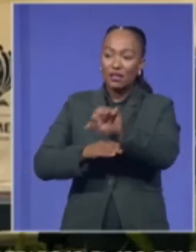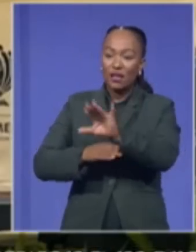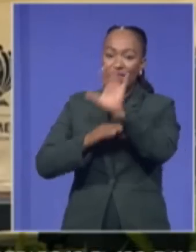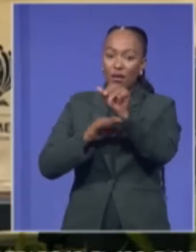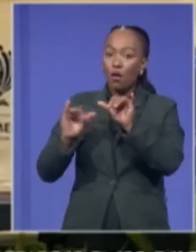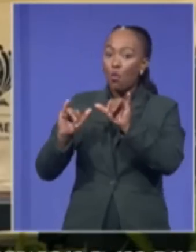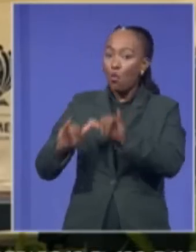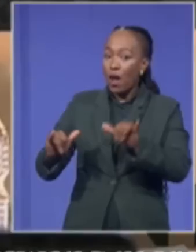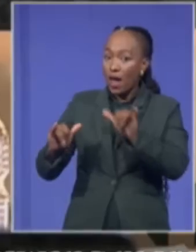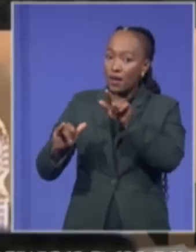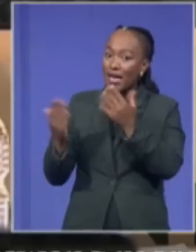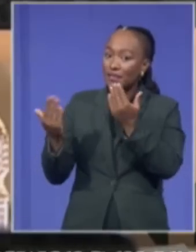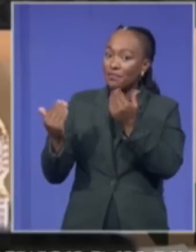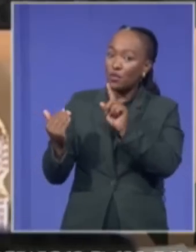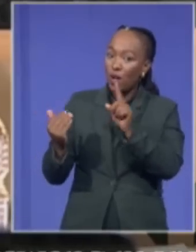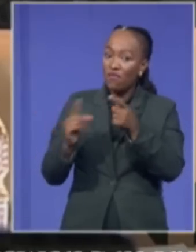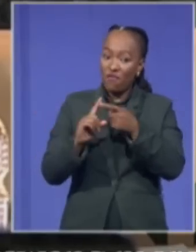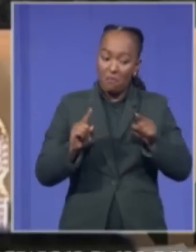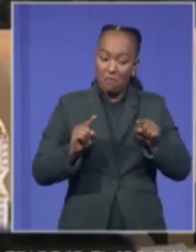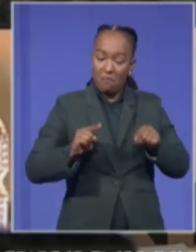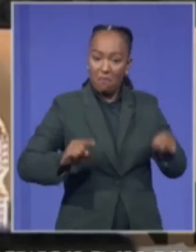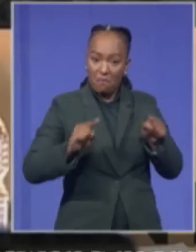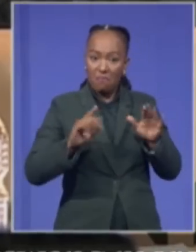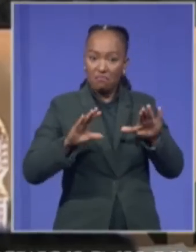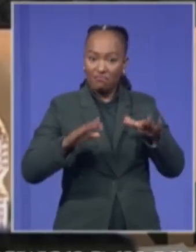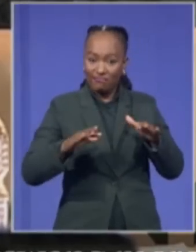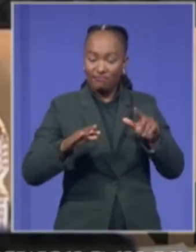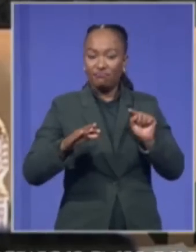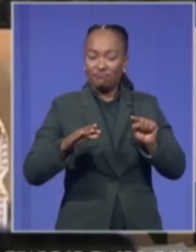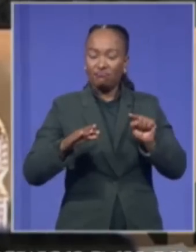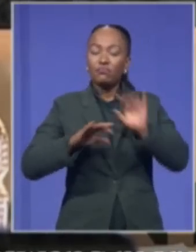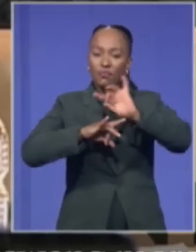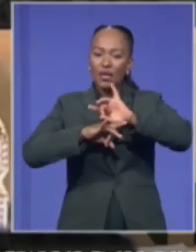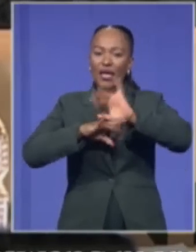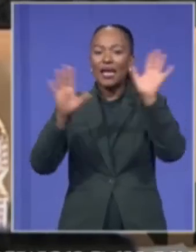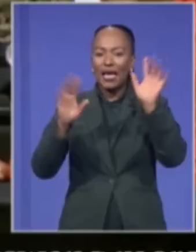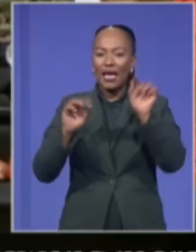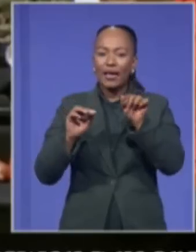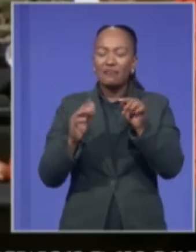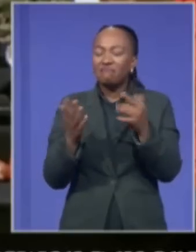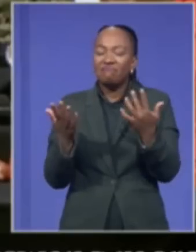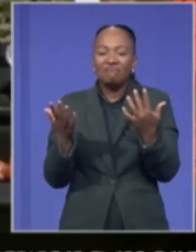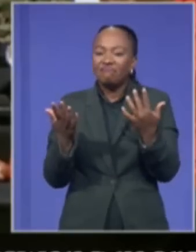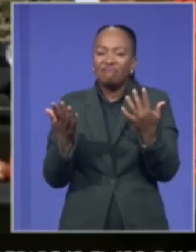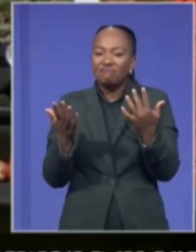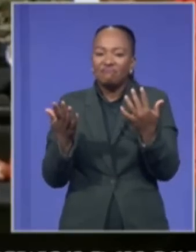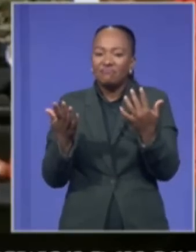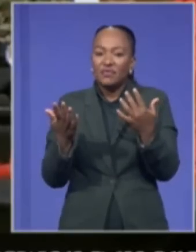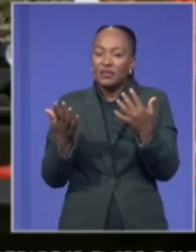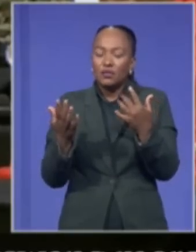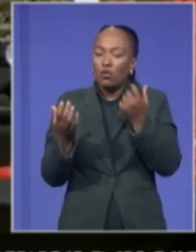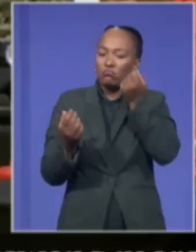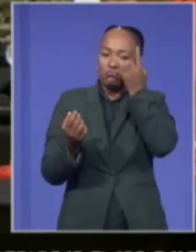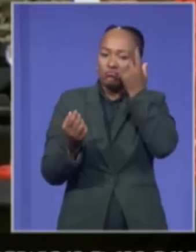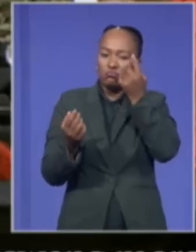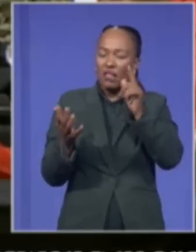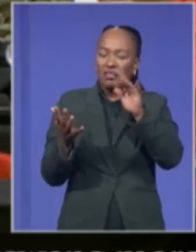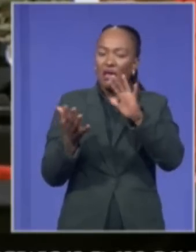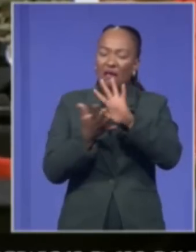a expecta eng from bona. It is a clear indication gore ba tloga ba sa lemoge tshenyego yeo